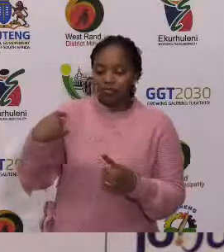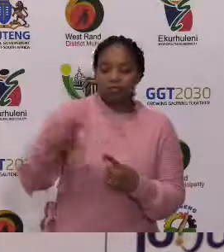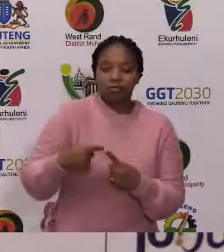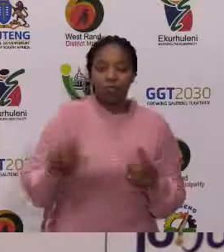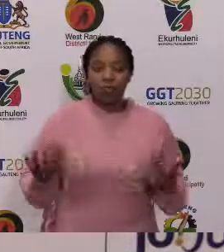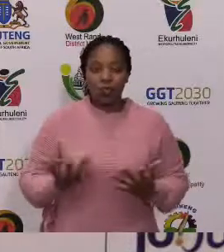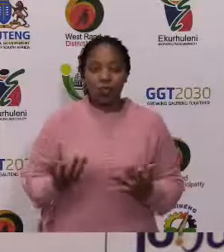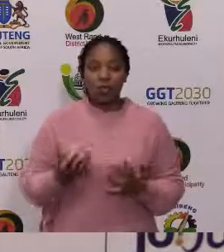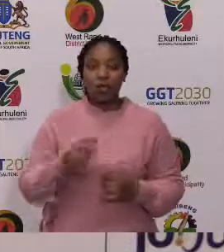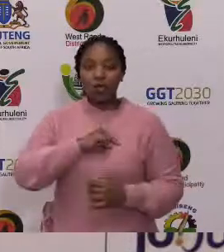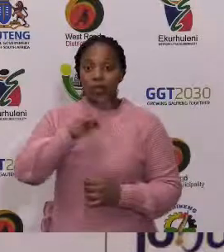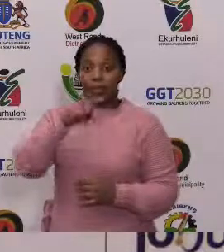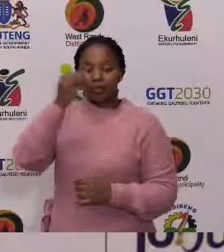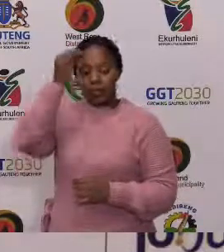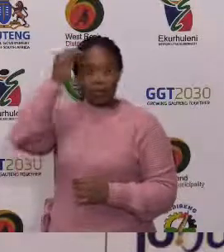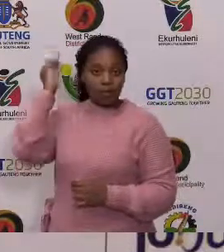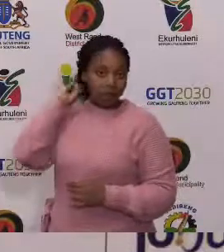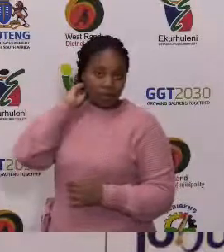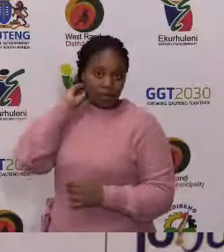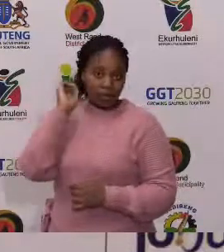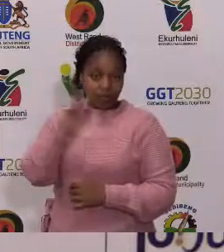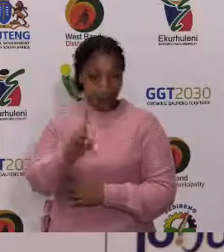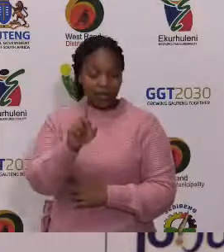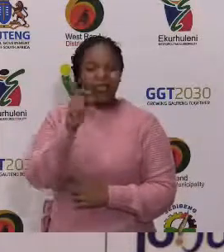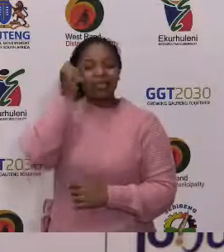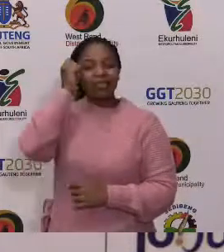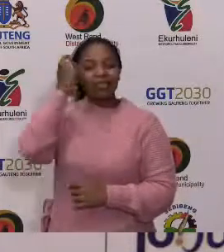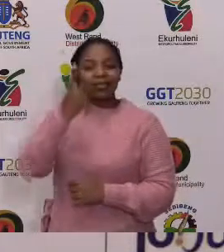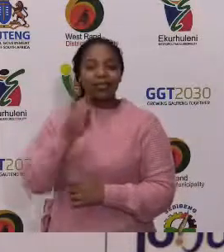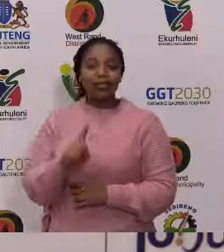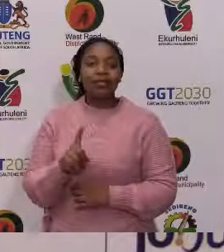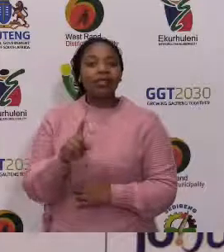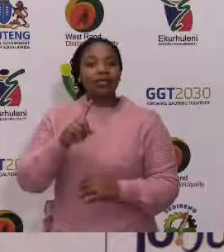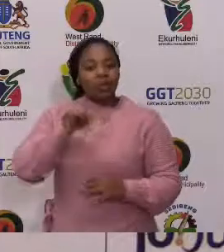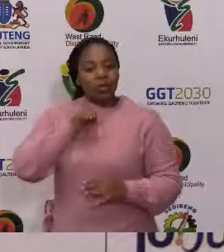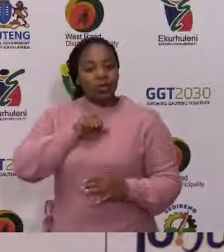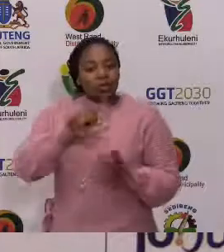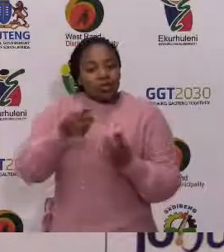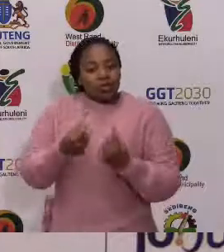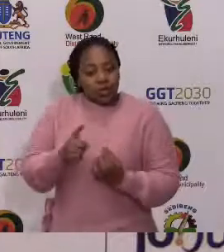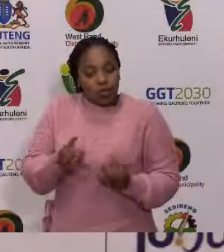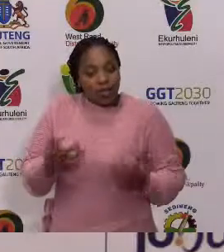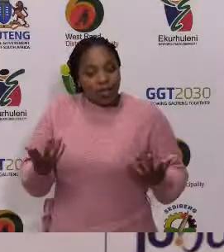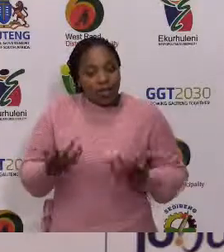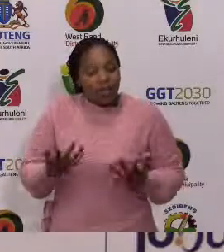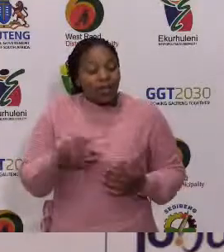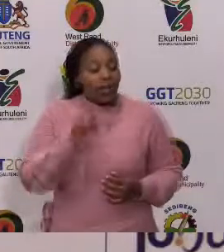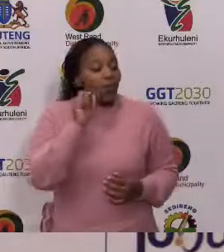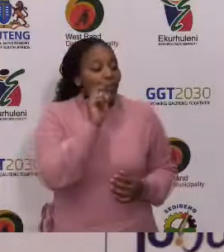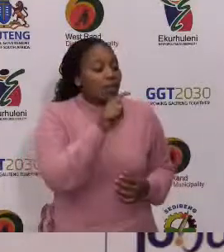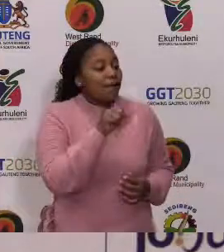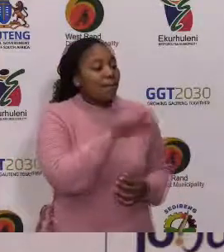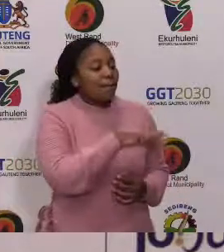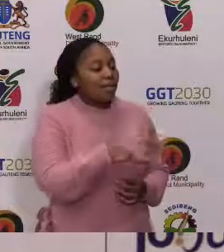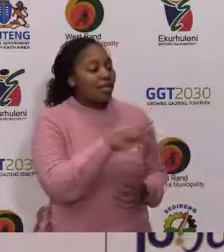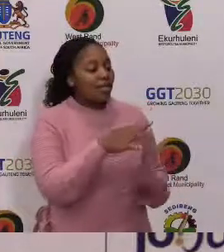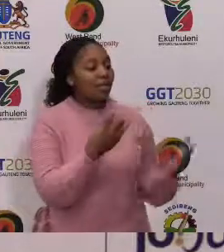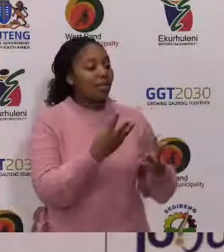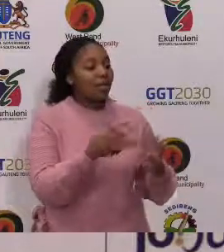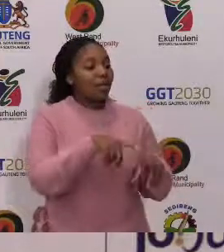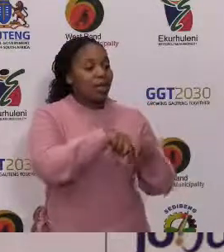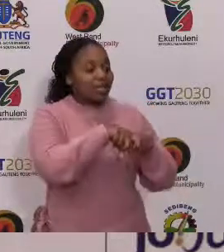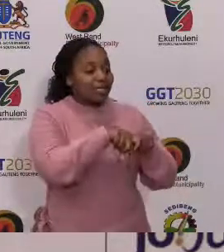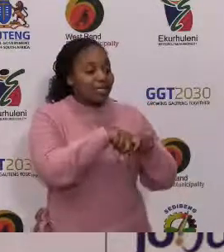your mind. You must understand that we are going to go to where the fire has not yet burned, because if you want to